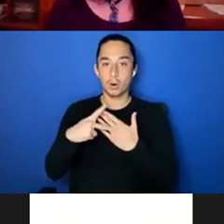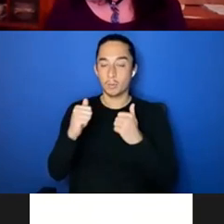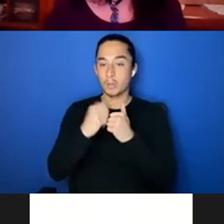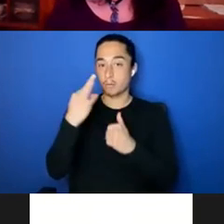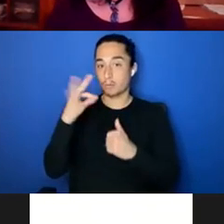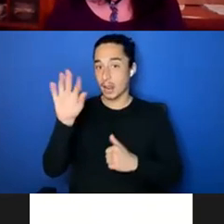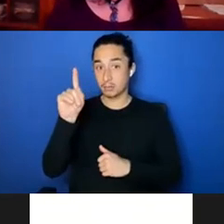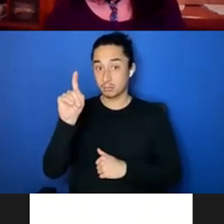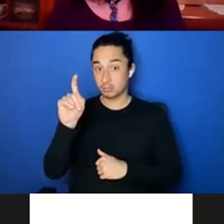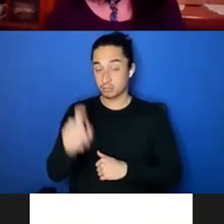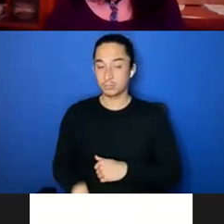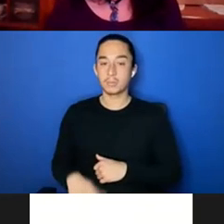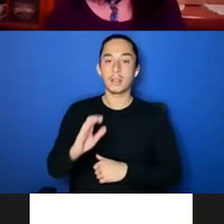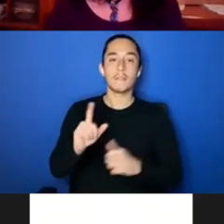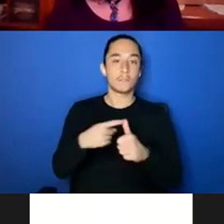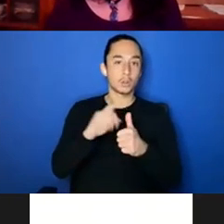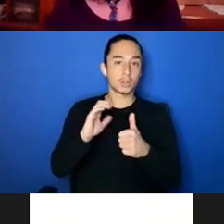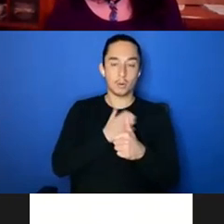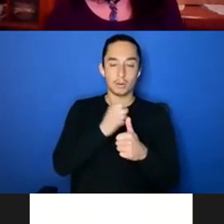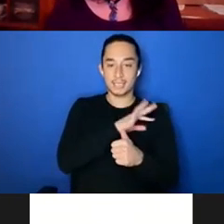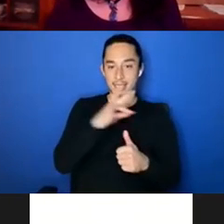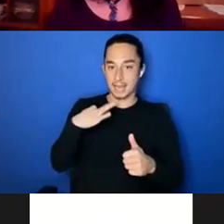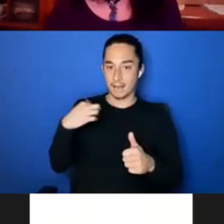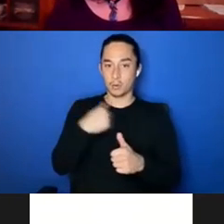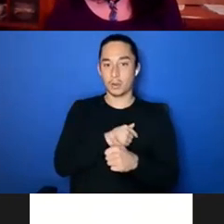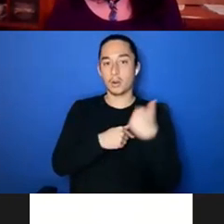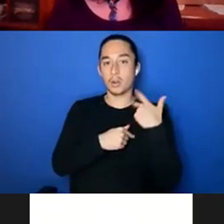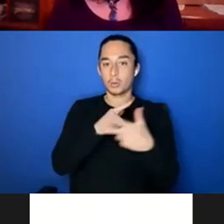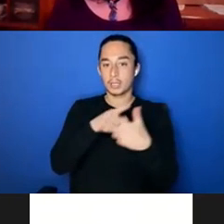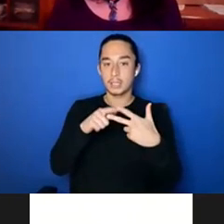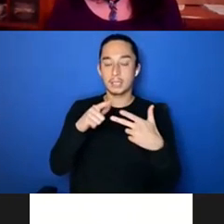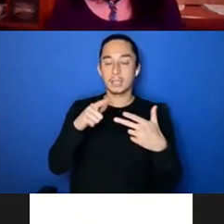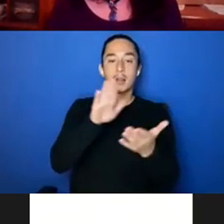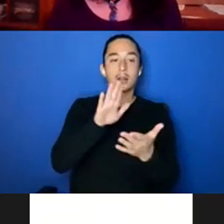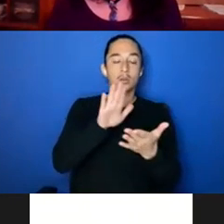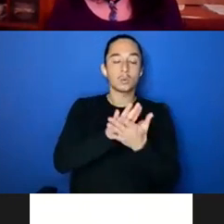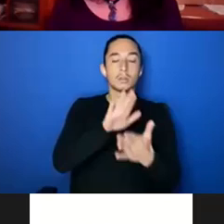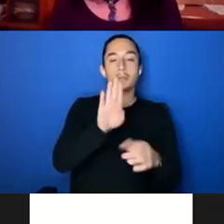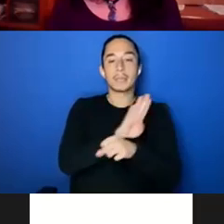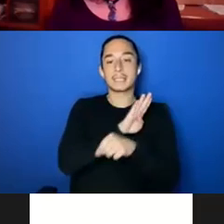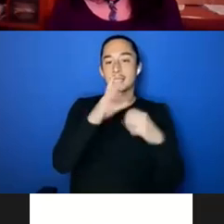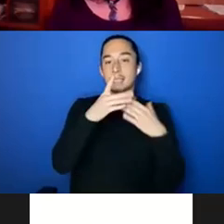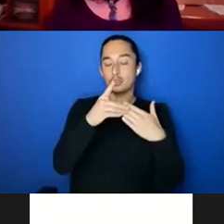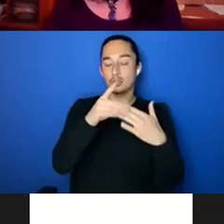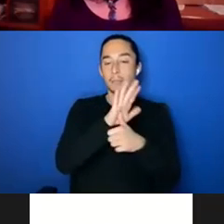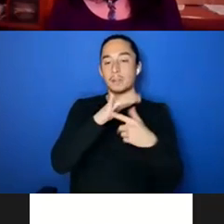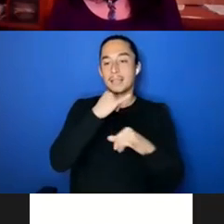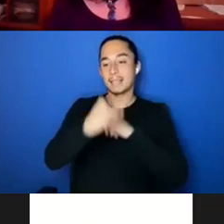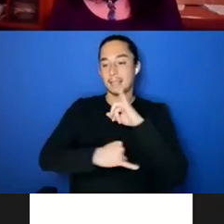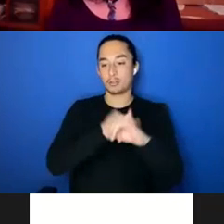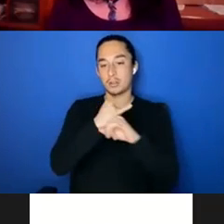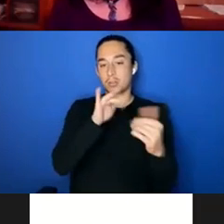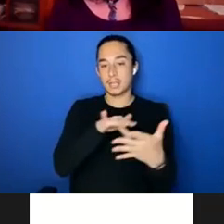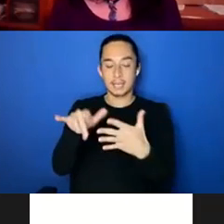our staff as a whole. We are currently 3 small schools: the School of Business and Leadership, the School of International Studies, and the School of Science